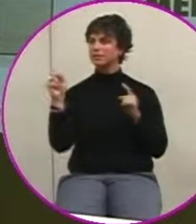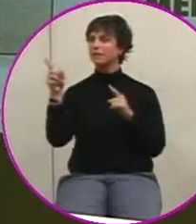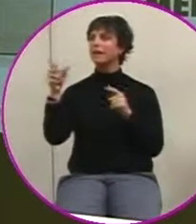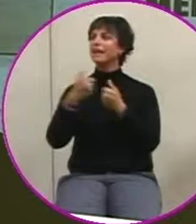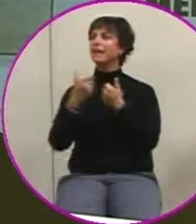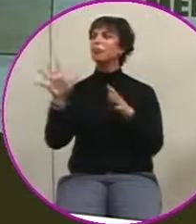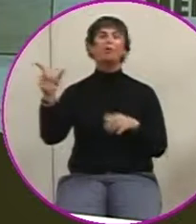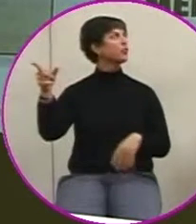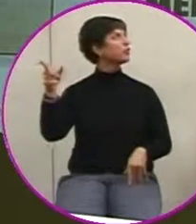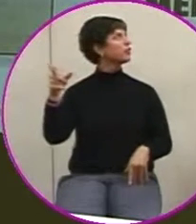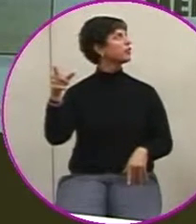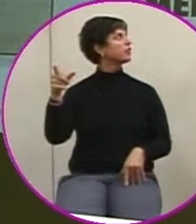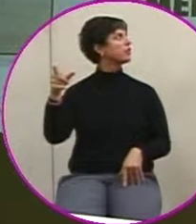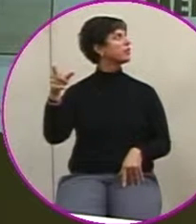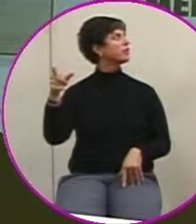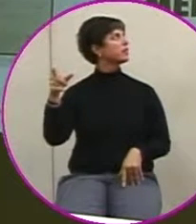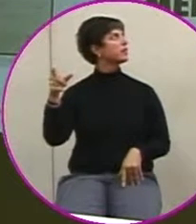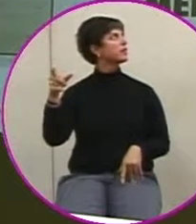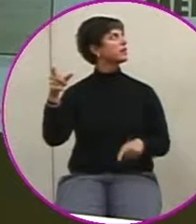There it was.